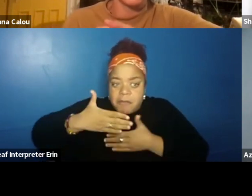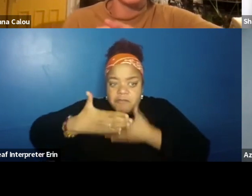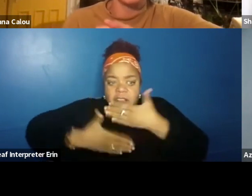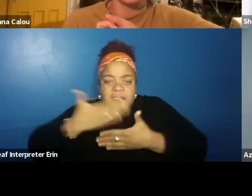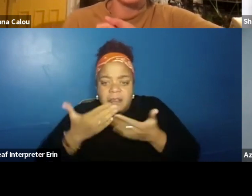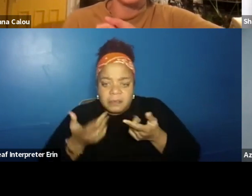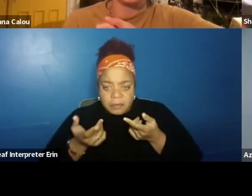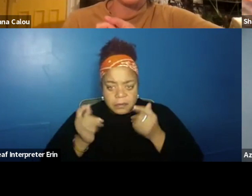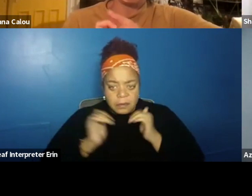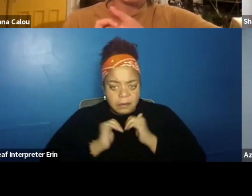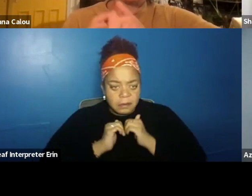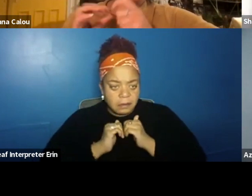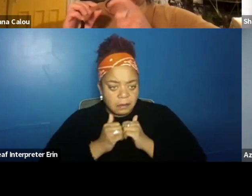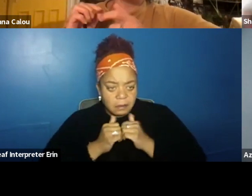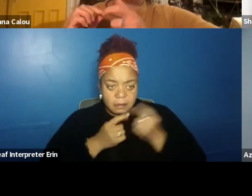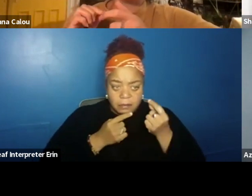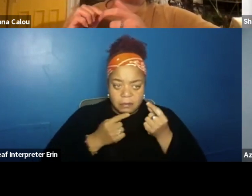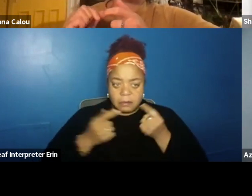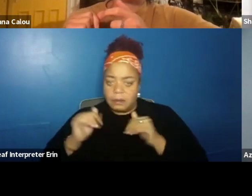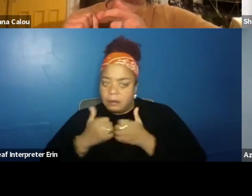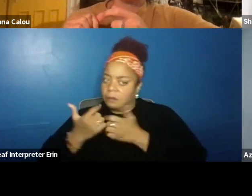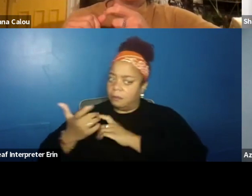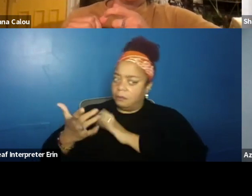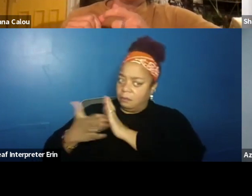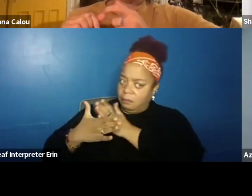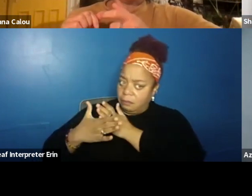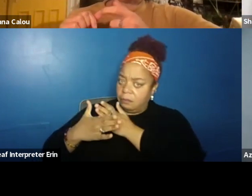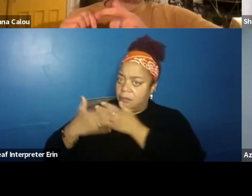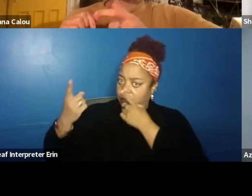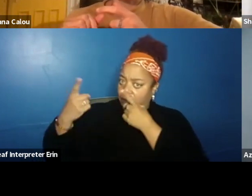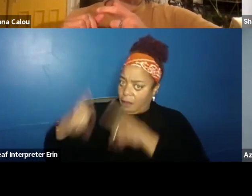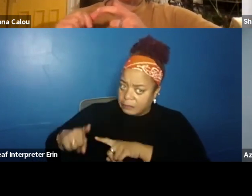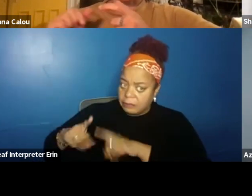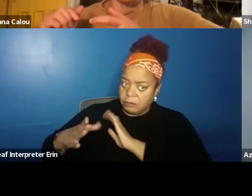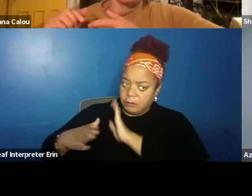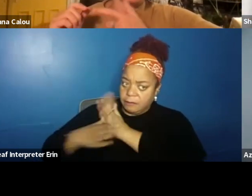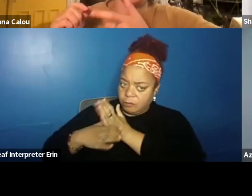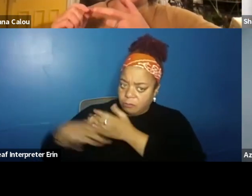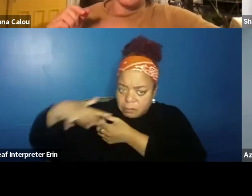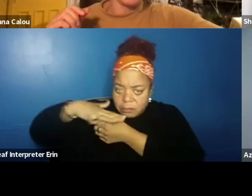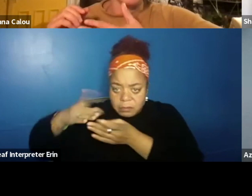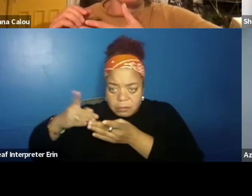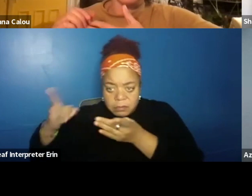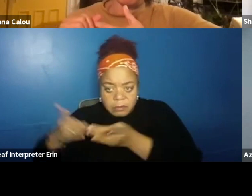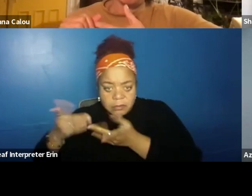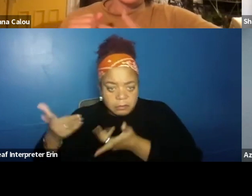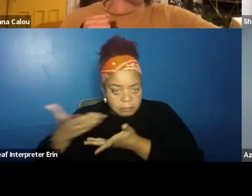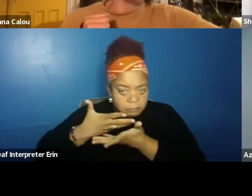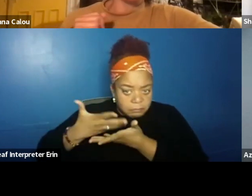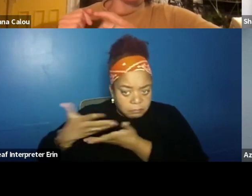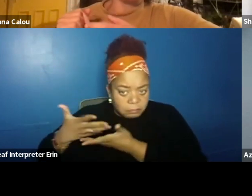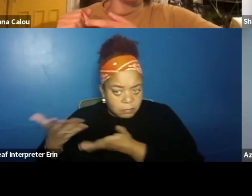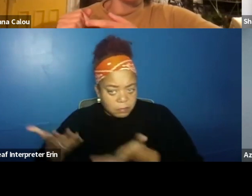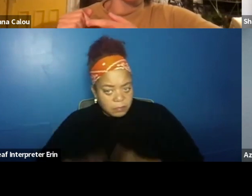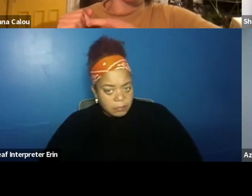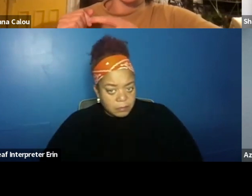that rely on geolocation. If they choose to engage this, the hotline, the crisis hotline you're calling, 988, whomever, they